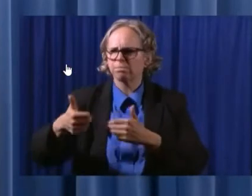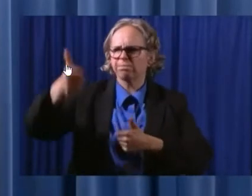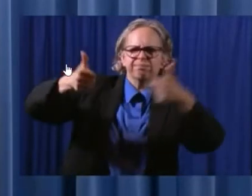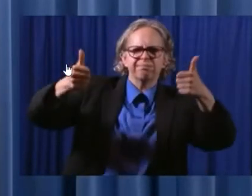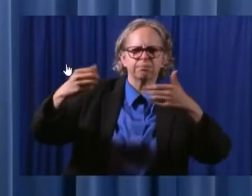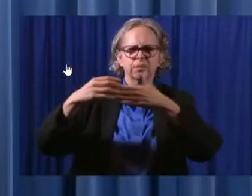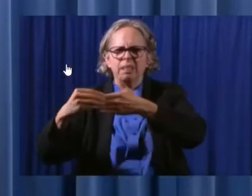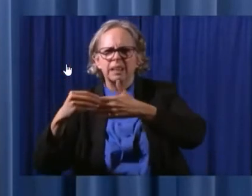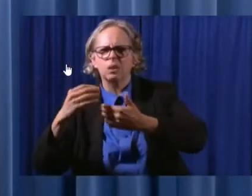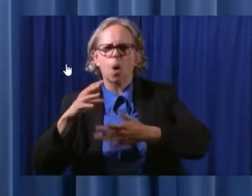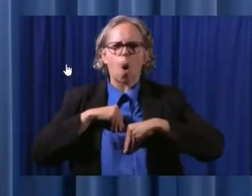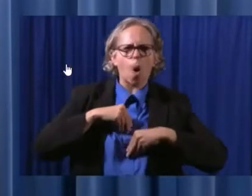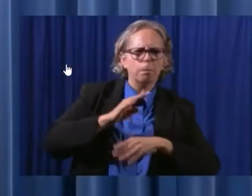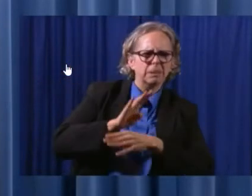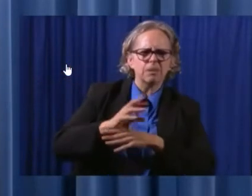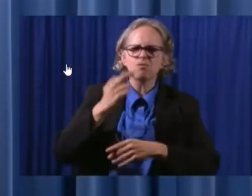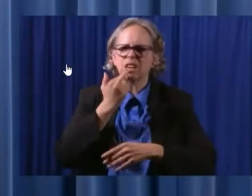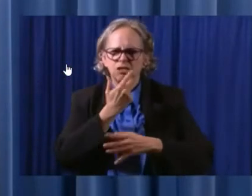who run Elsa's.